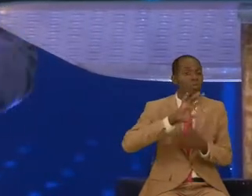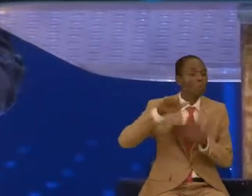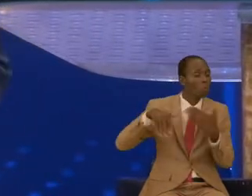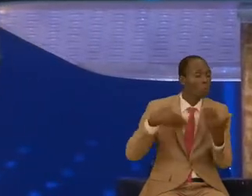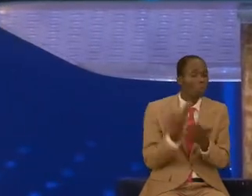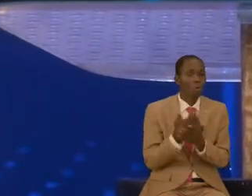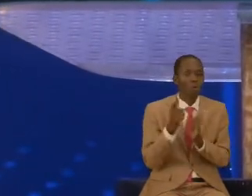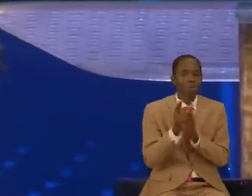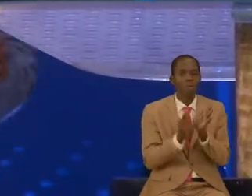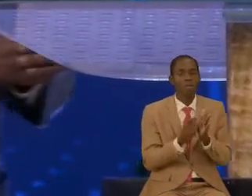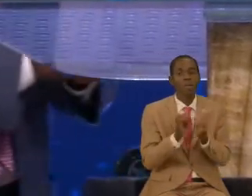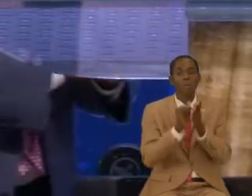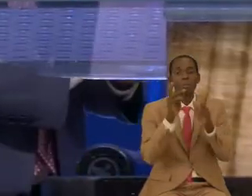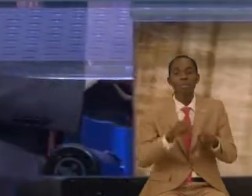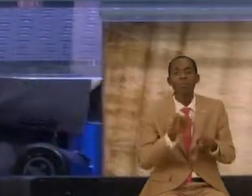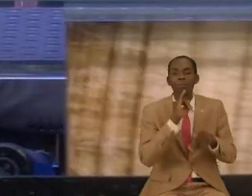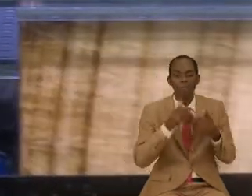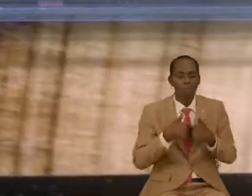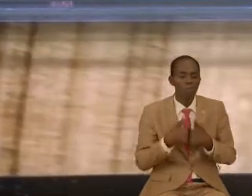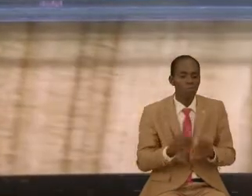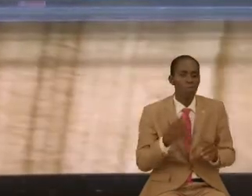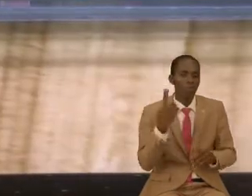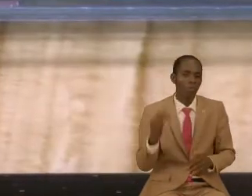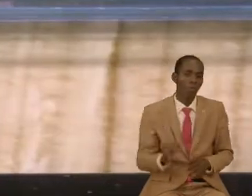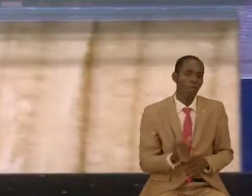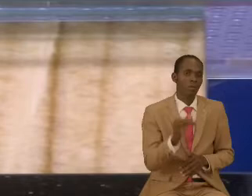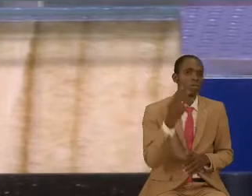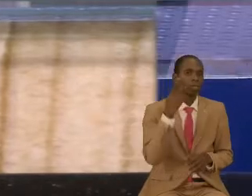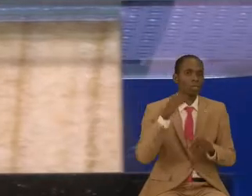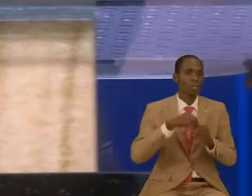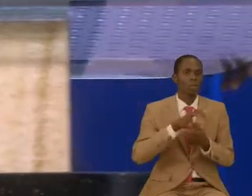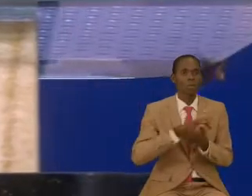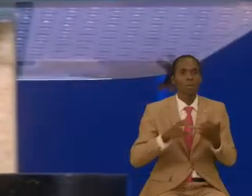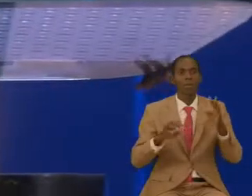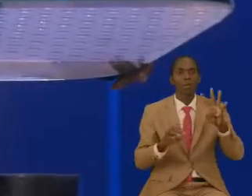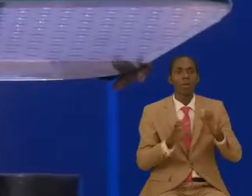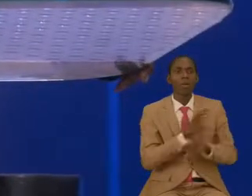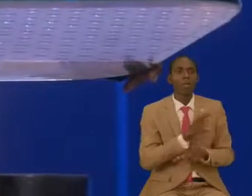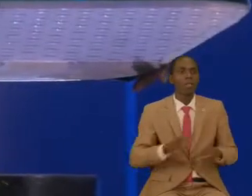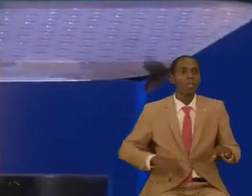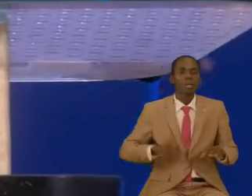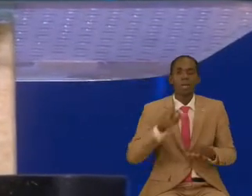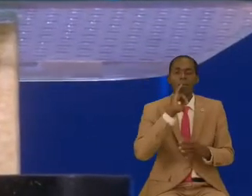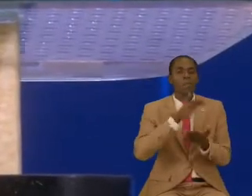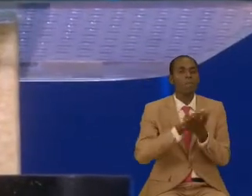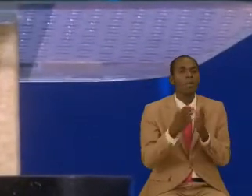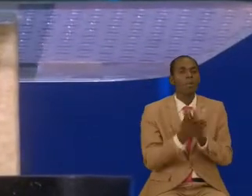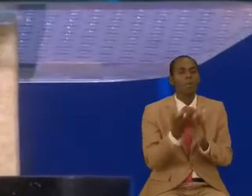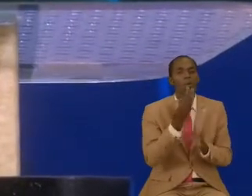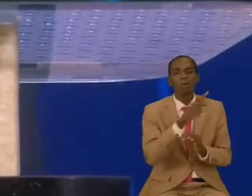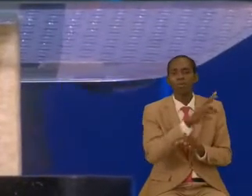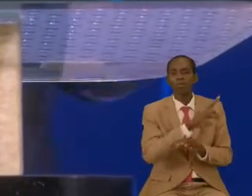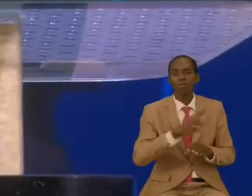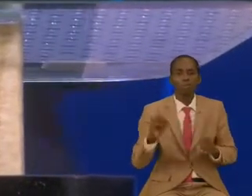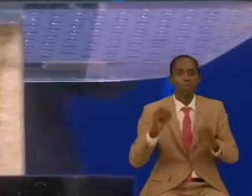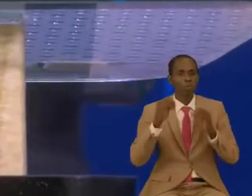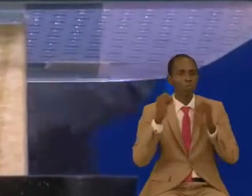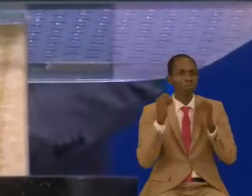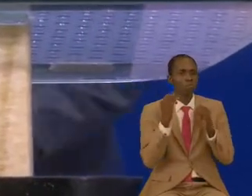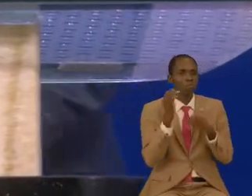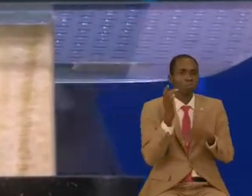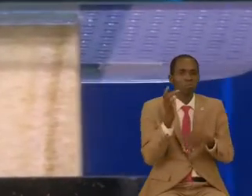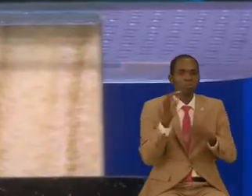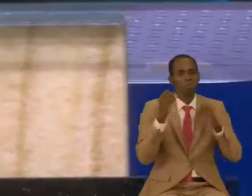lost forever. In verse 4, it tells us Christ has become of no effect unto